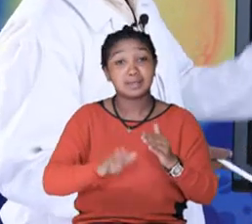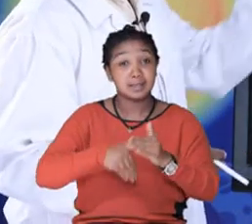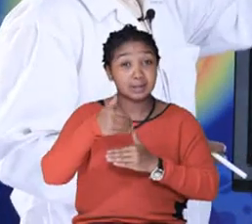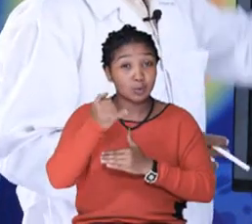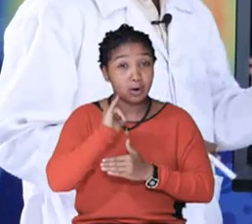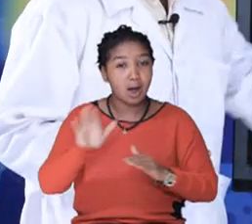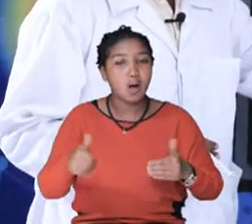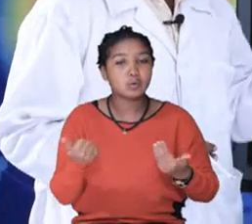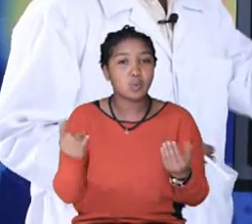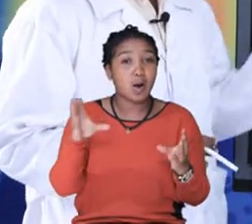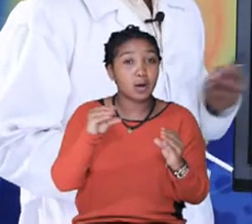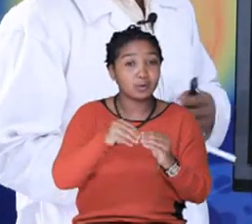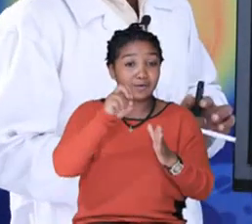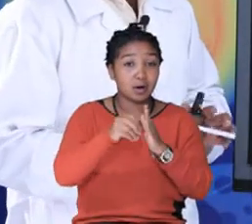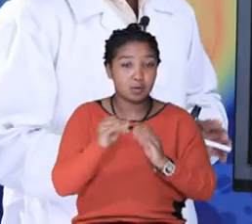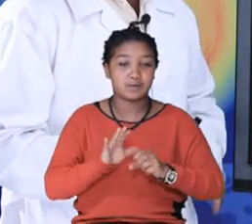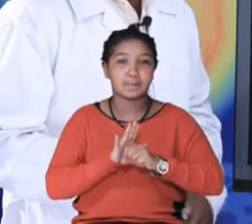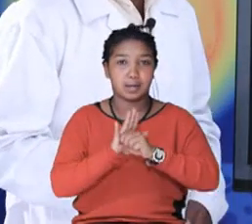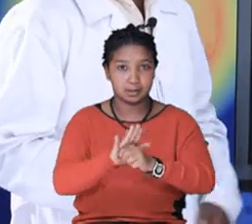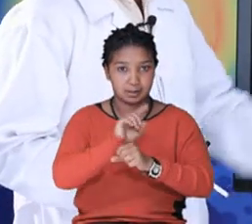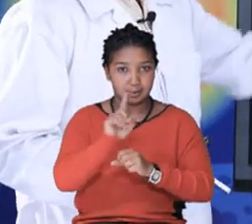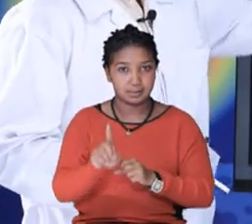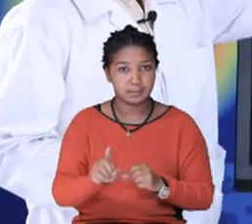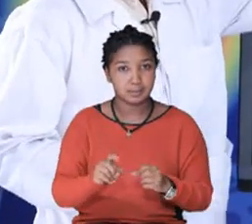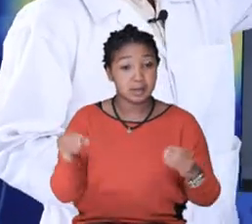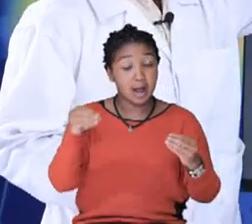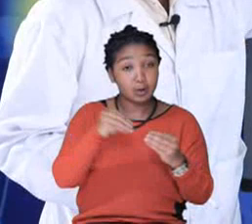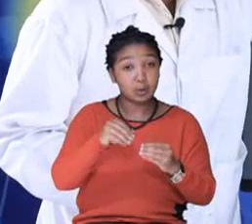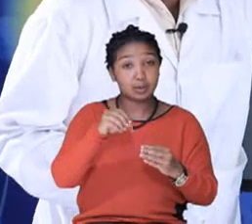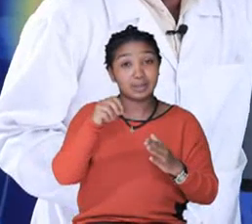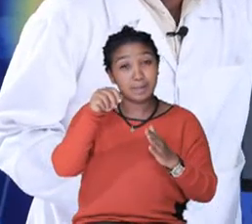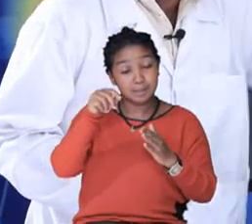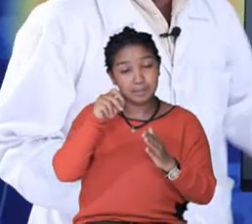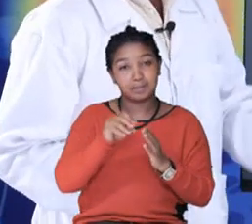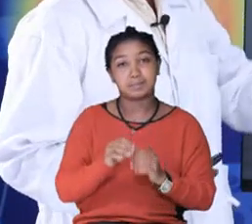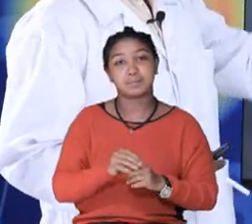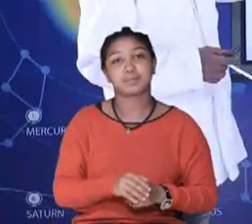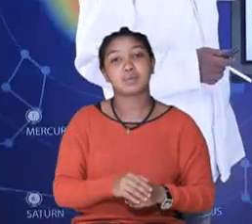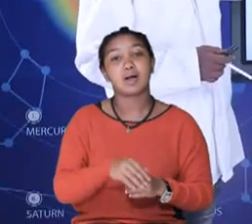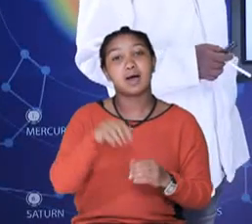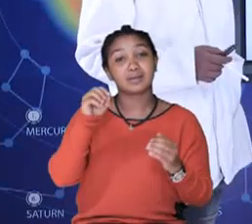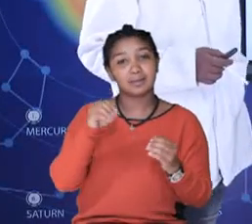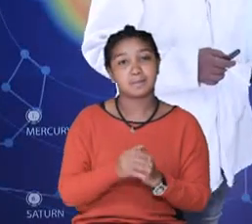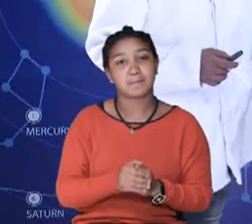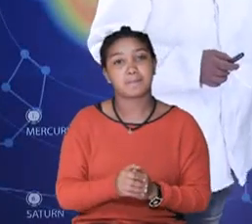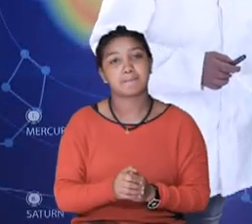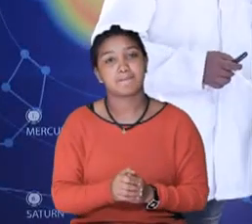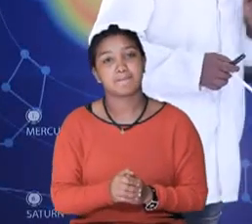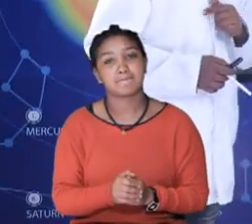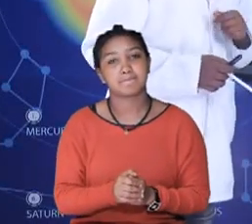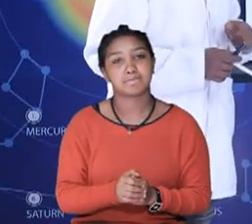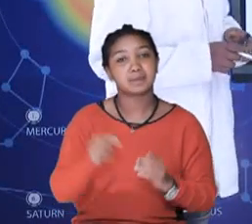next one is how to calculate the value of the pressure. Calculate the pressure exerted by the water at the bottom of the swimming